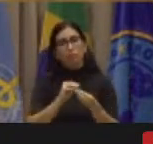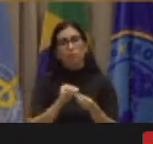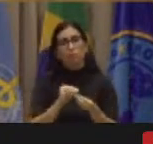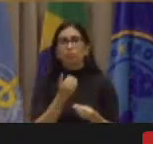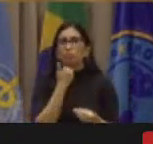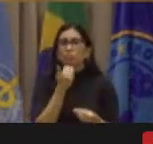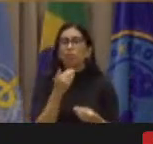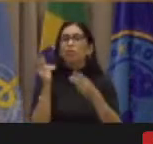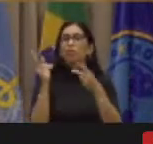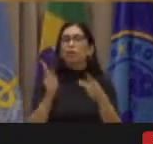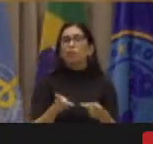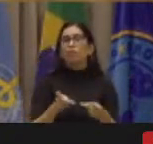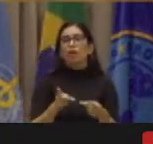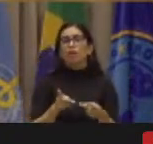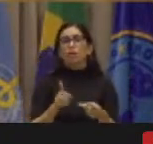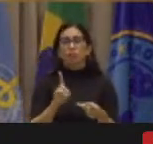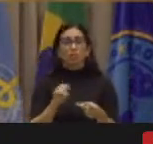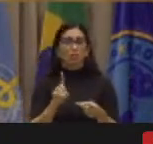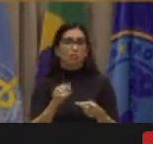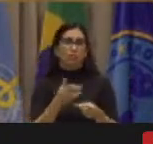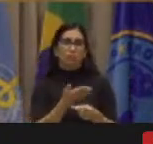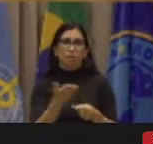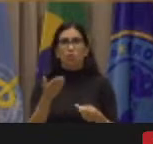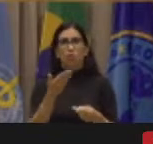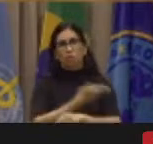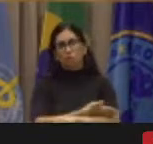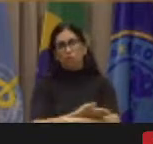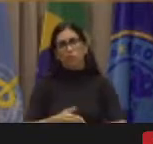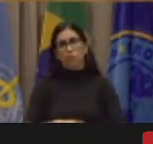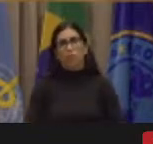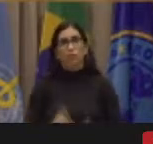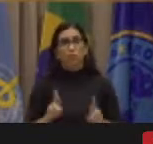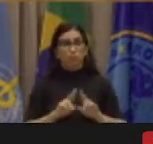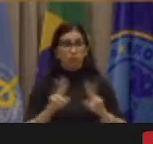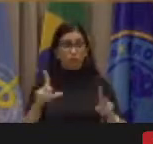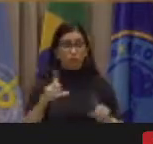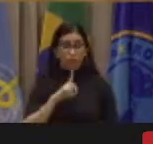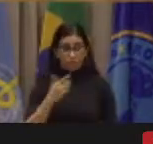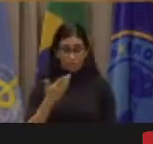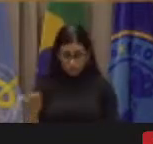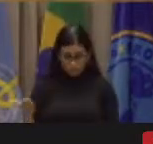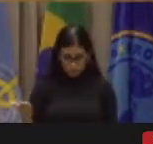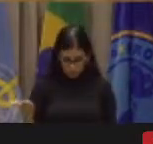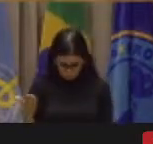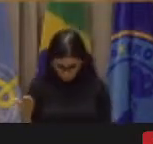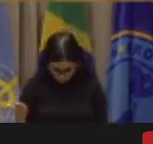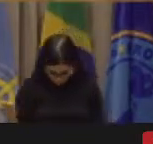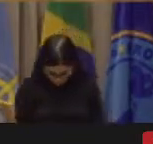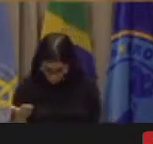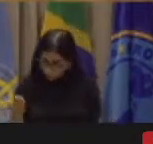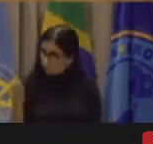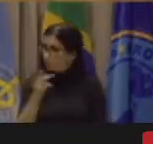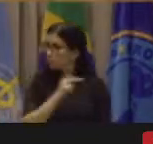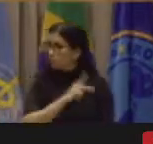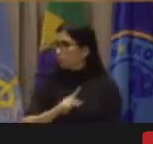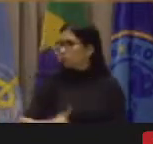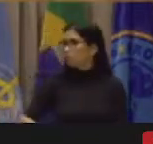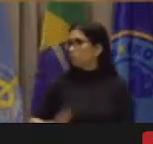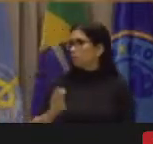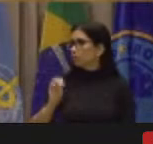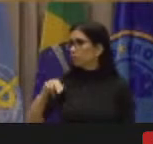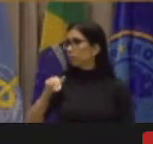understand. It's not worth bringing a lot of data because they're not used to that. Today, the president